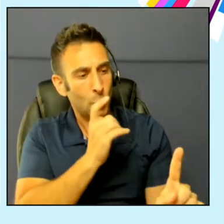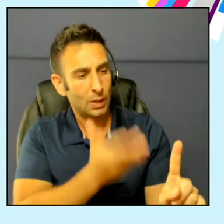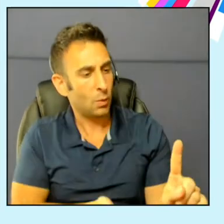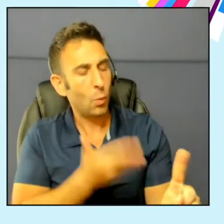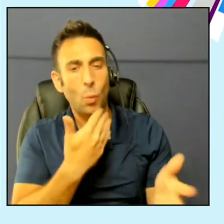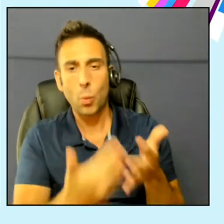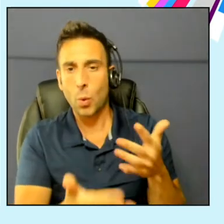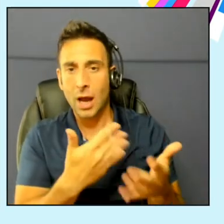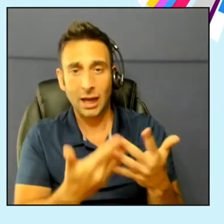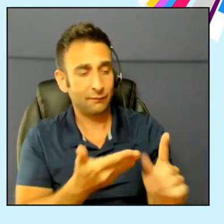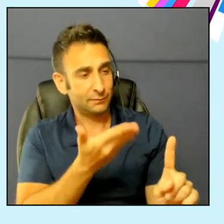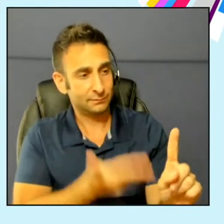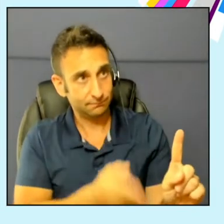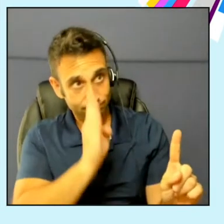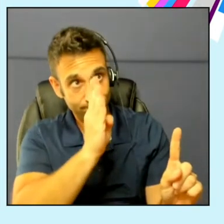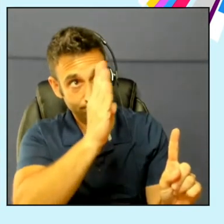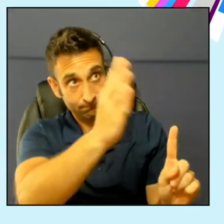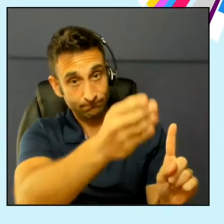that will mean for him.